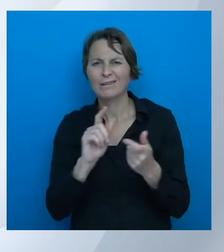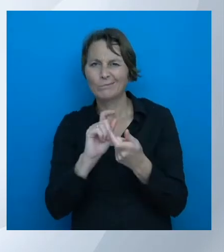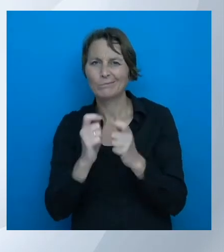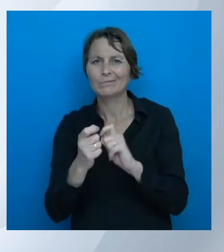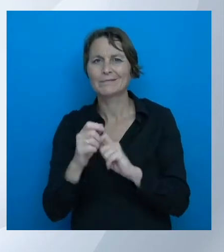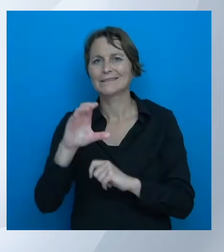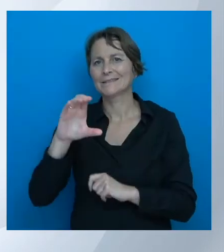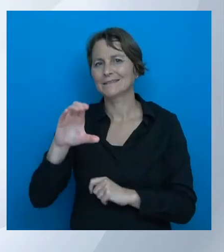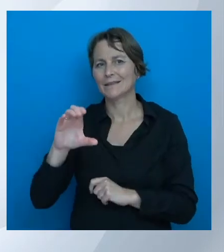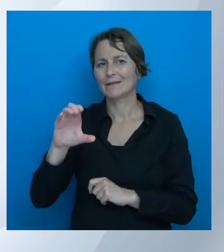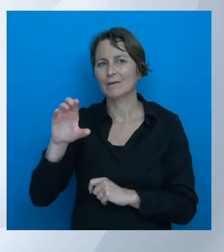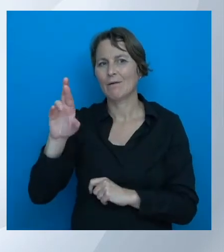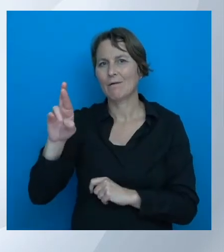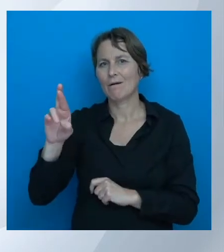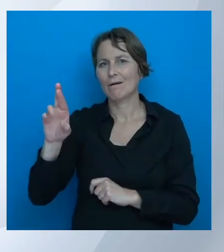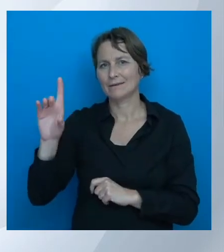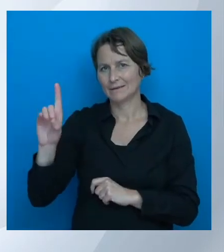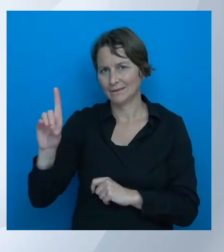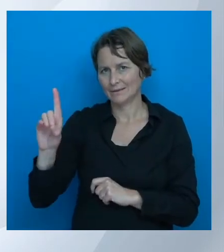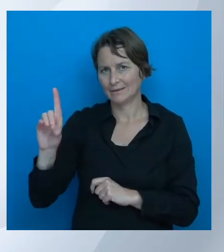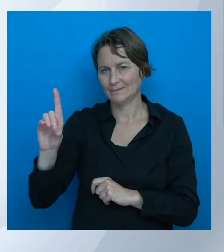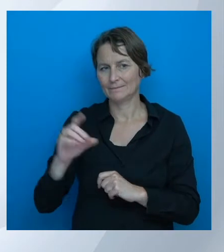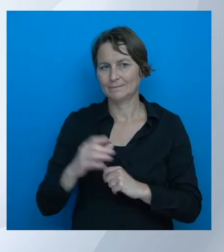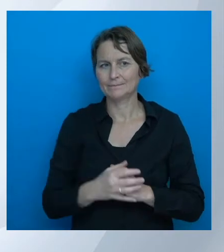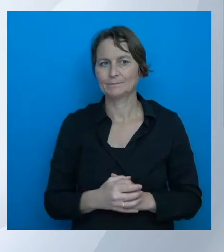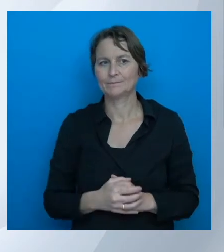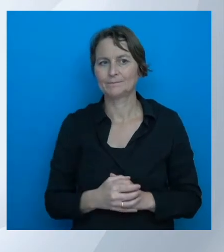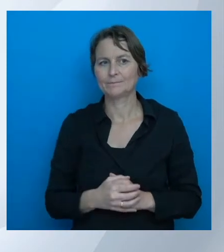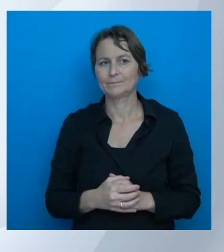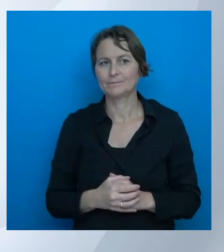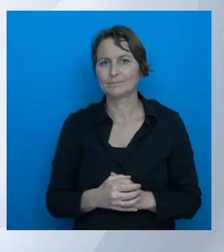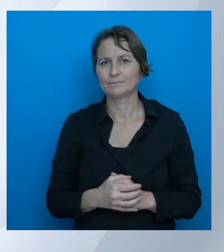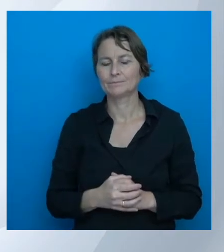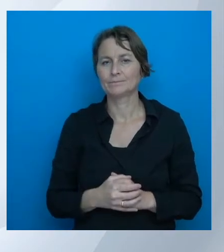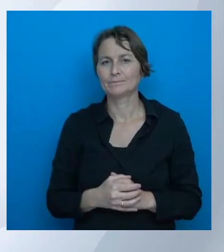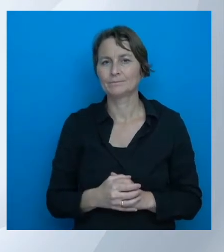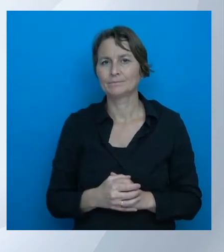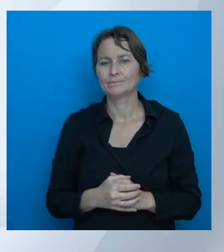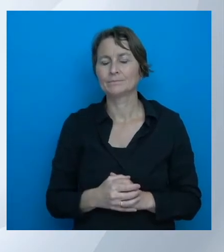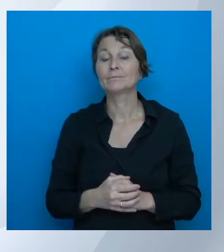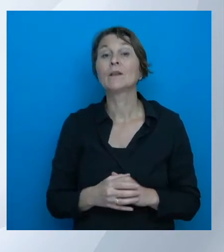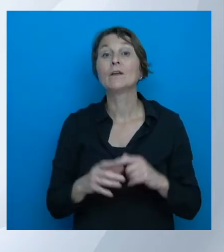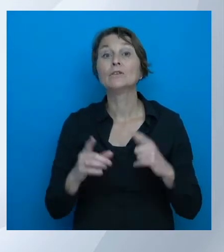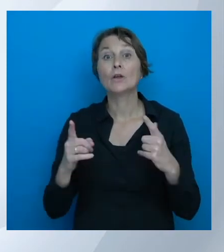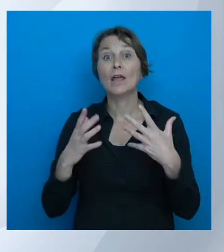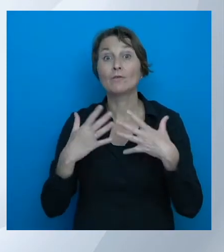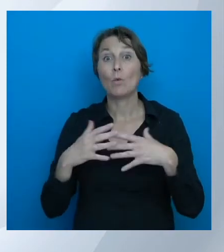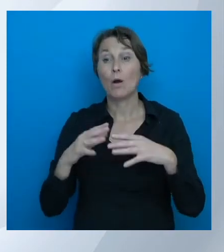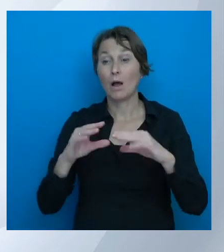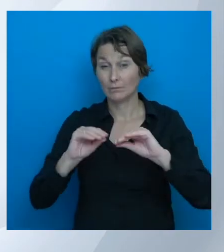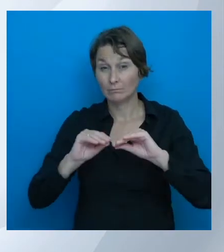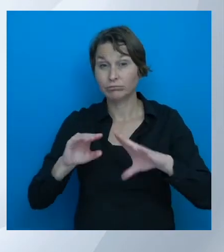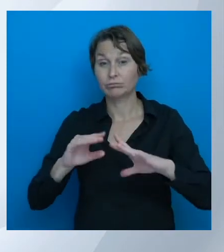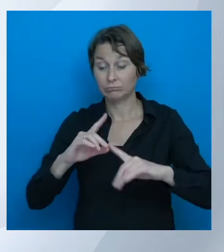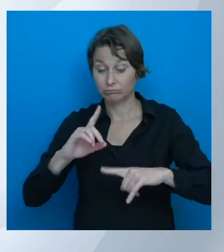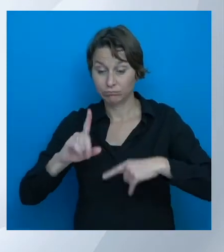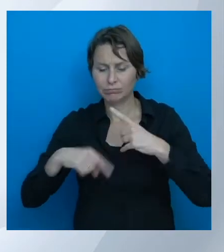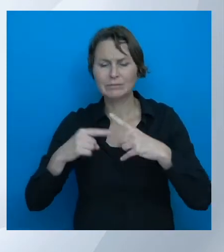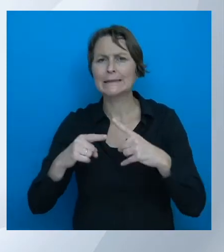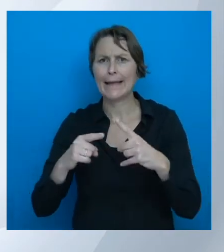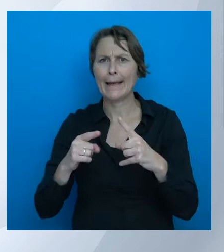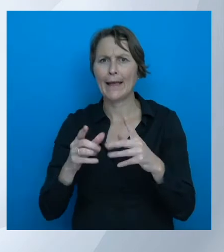It's easier to deploy. It's one big package that we roll out,